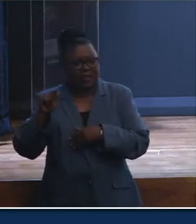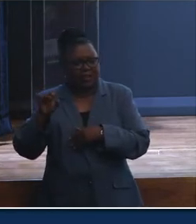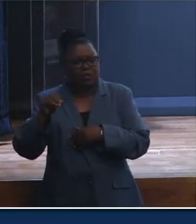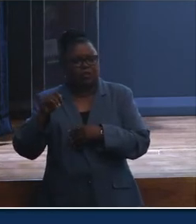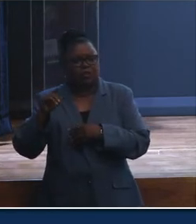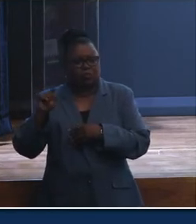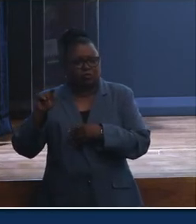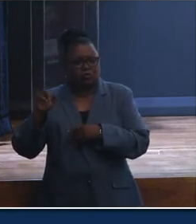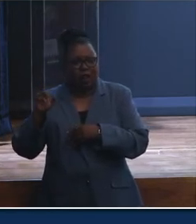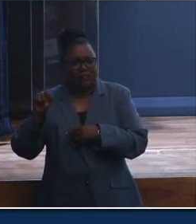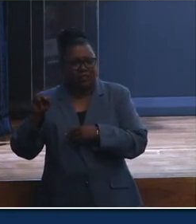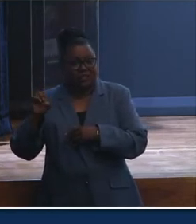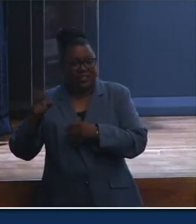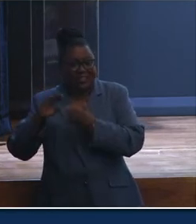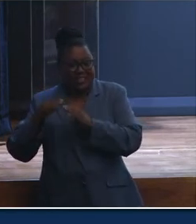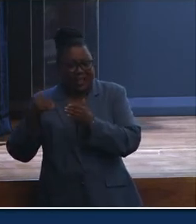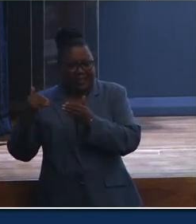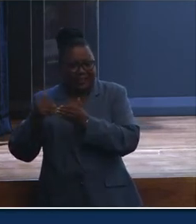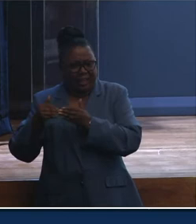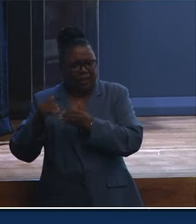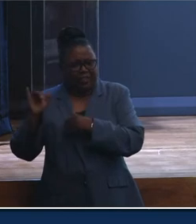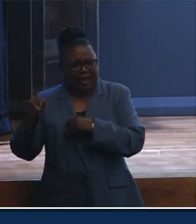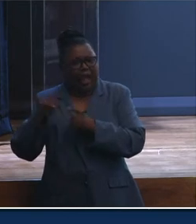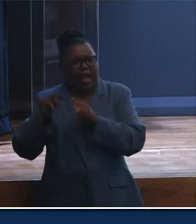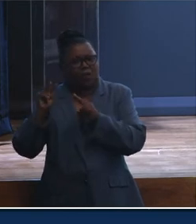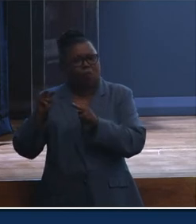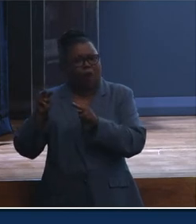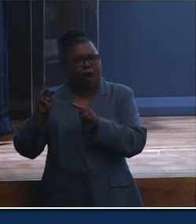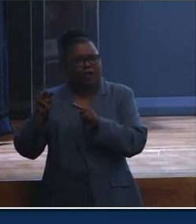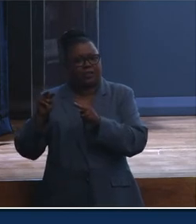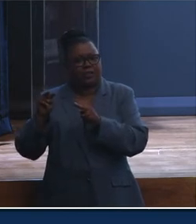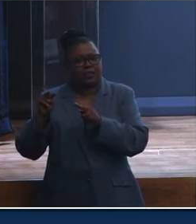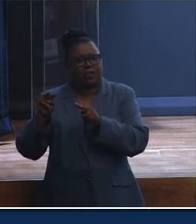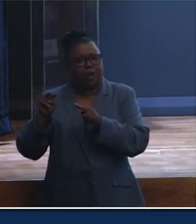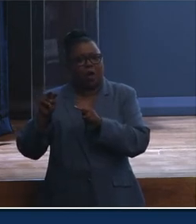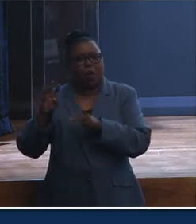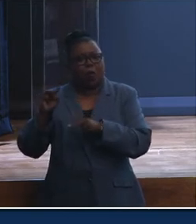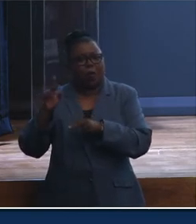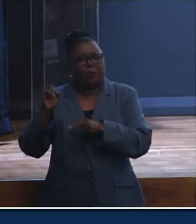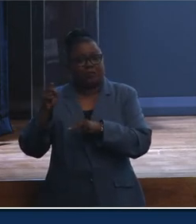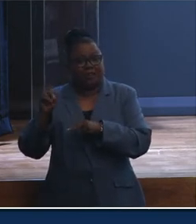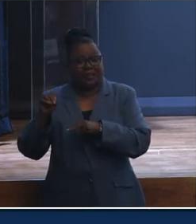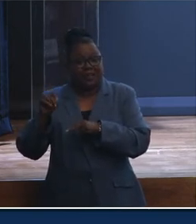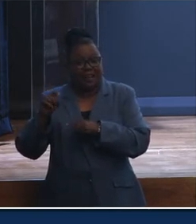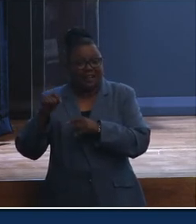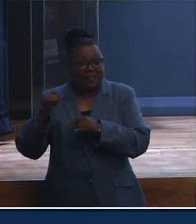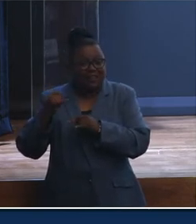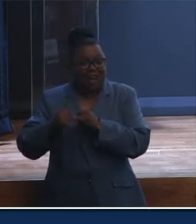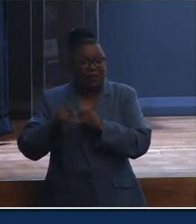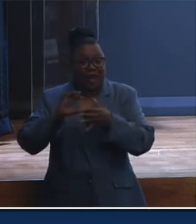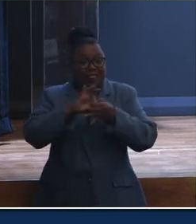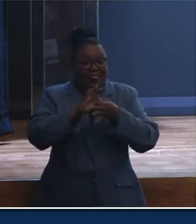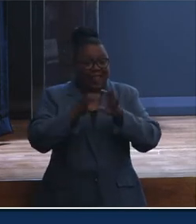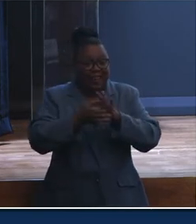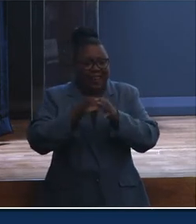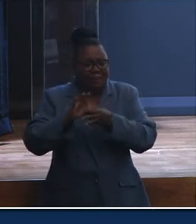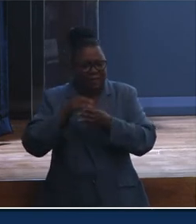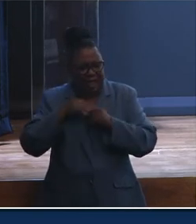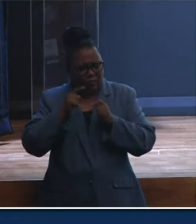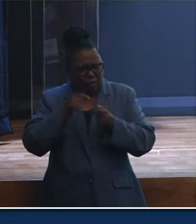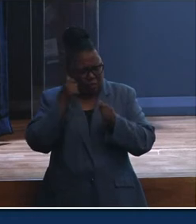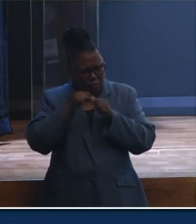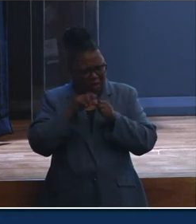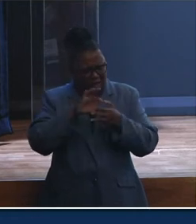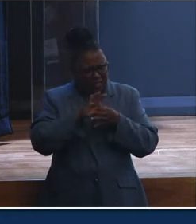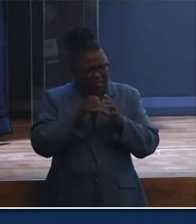Traverse City, near Traverse City, and watch the Wimbledon final. And then the Olympics. And I remember watching the Olympics